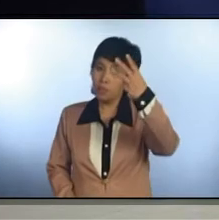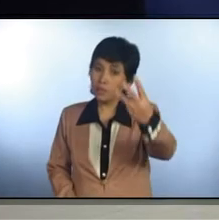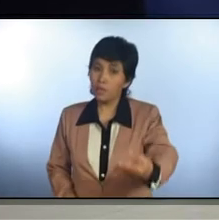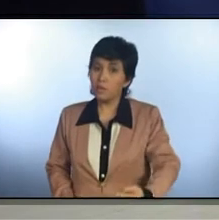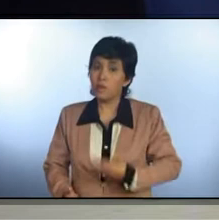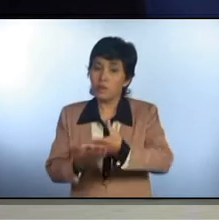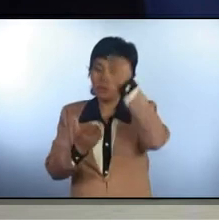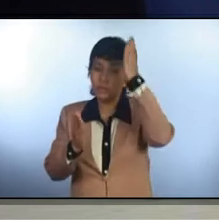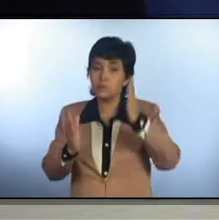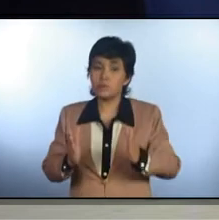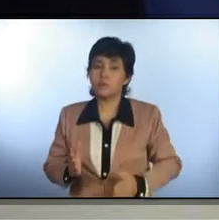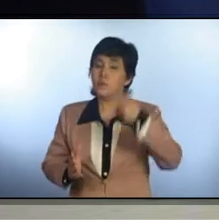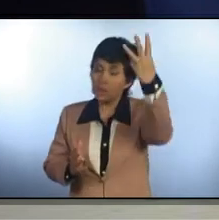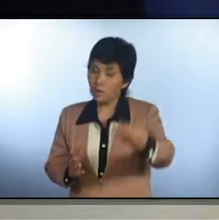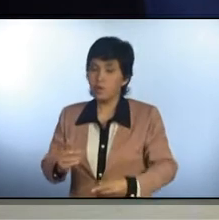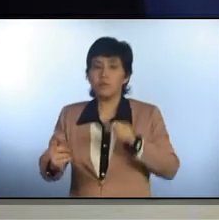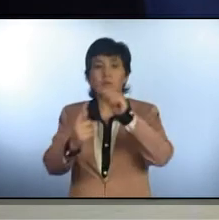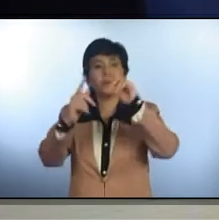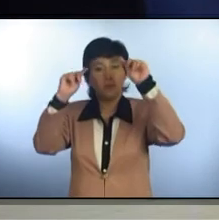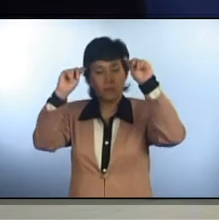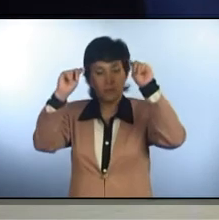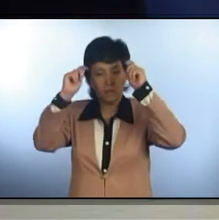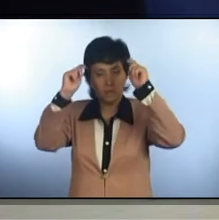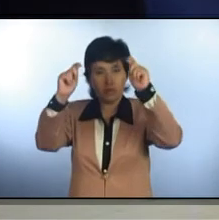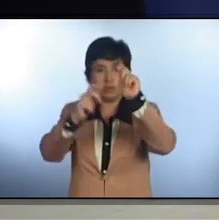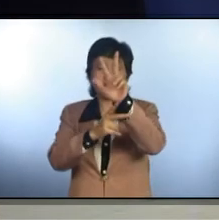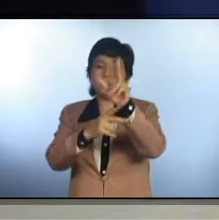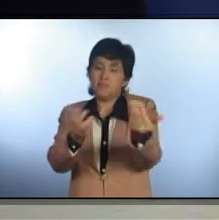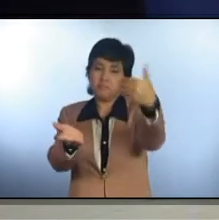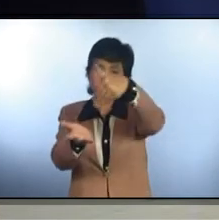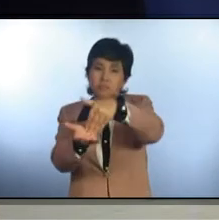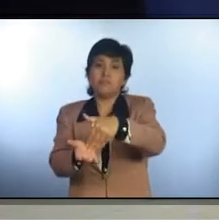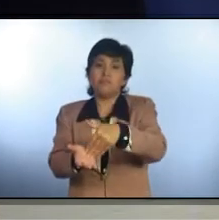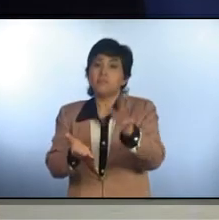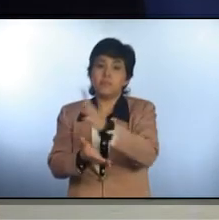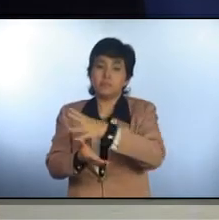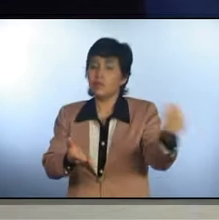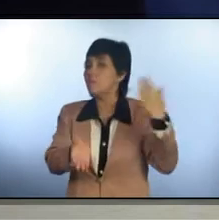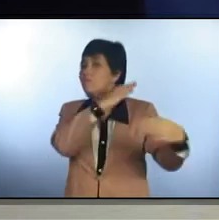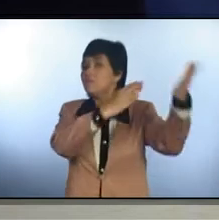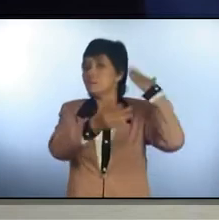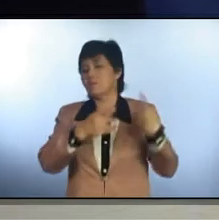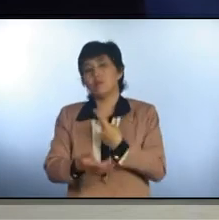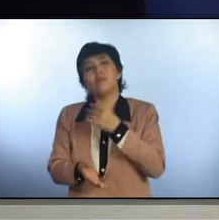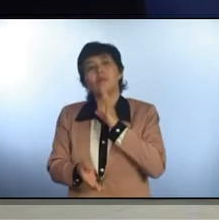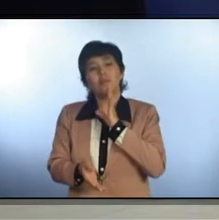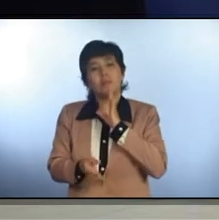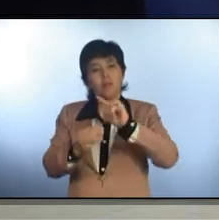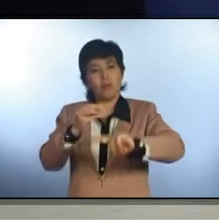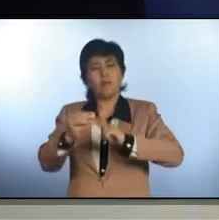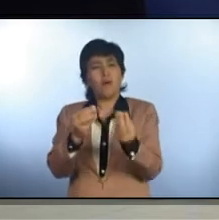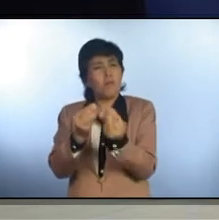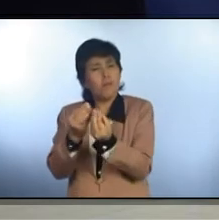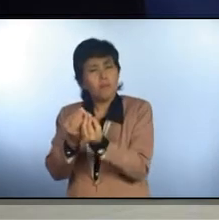Welcome student, welcome to tutorial 3 one more time. The previous tutorial we have talked about